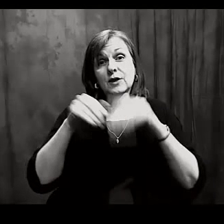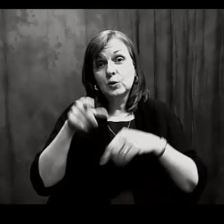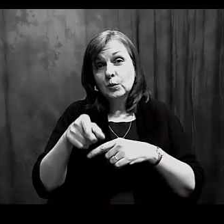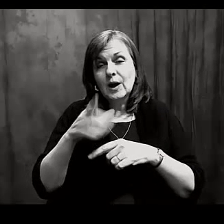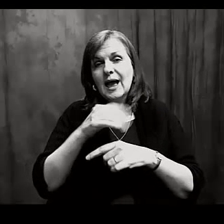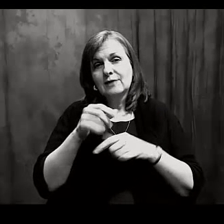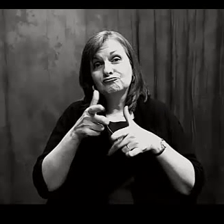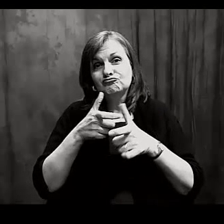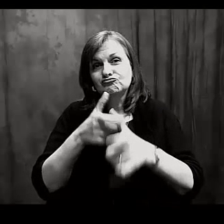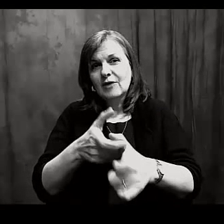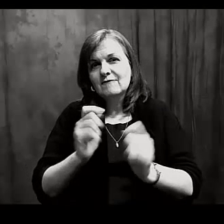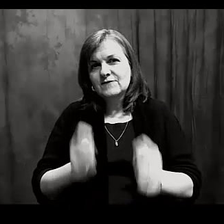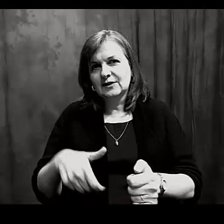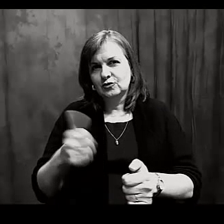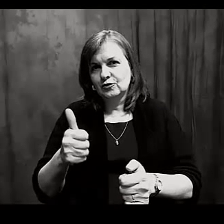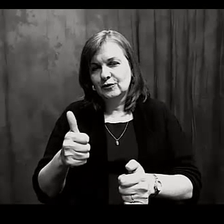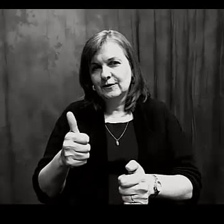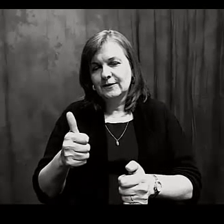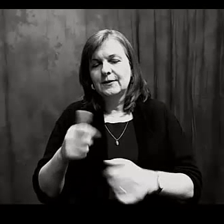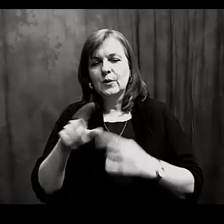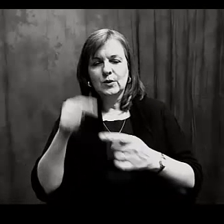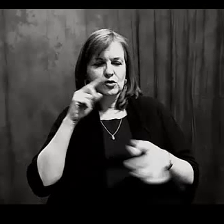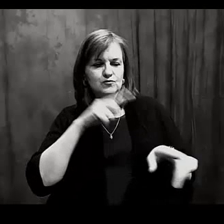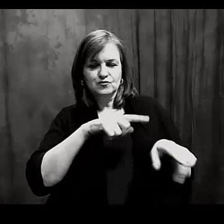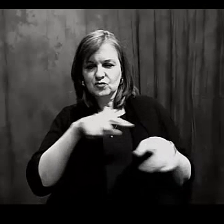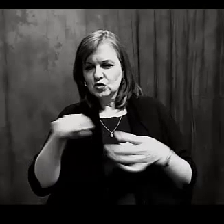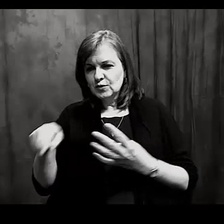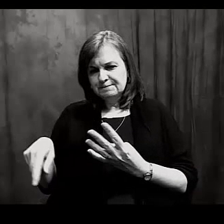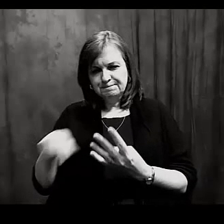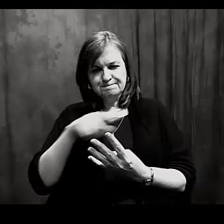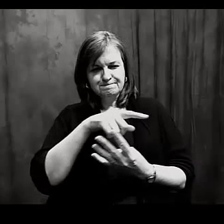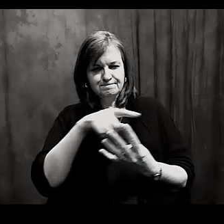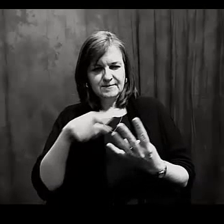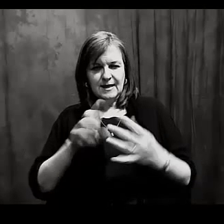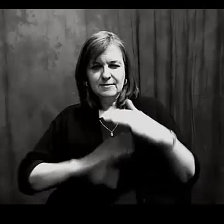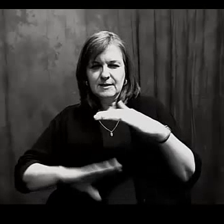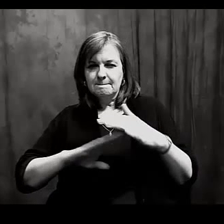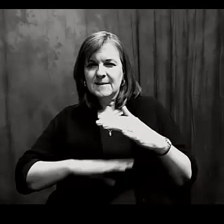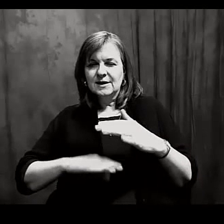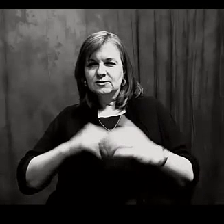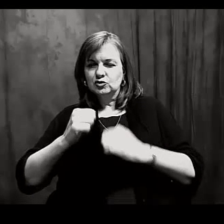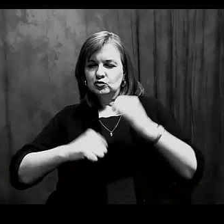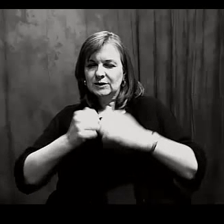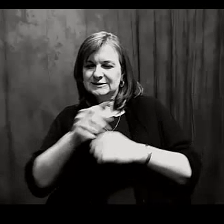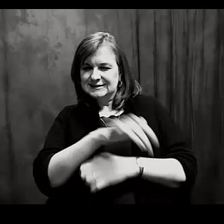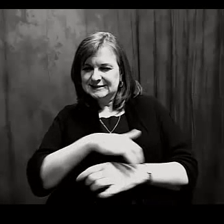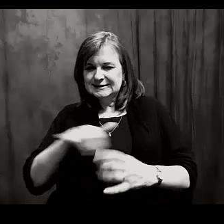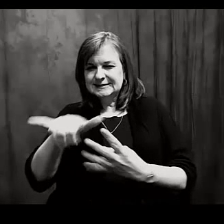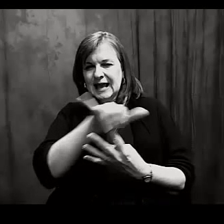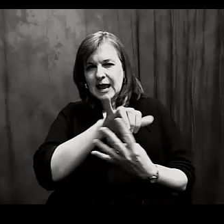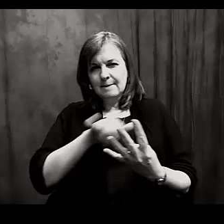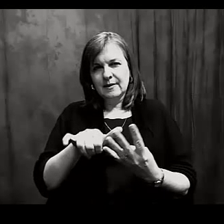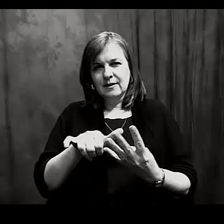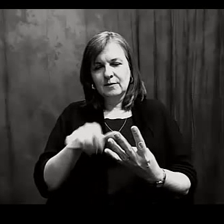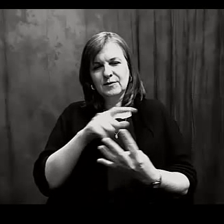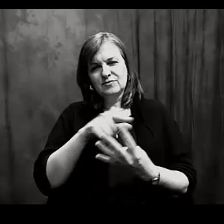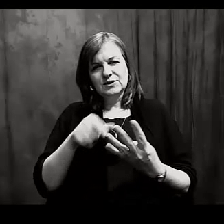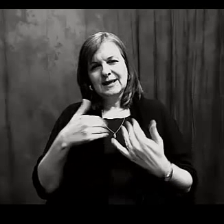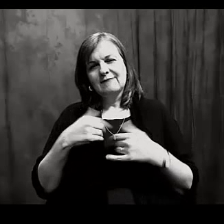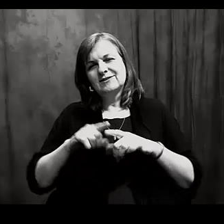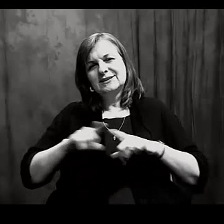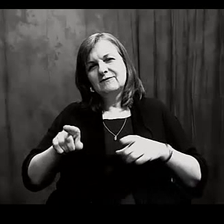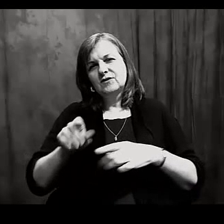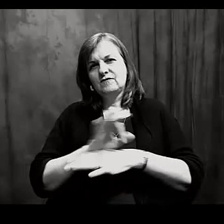So when we look at these structures, the underlying morphology or structure is the same, but their function is